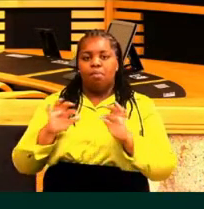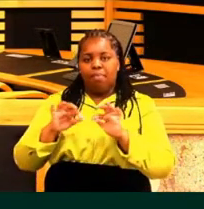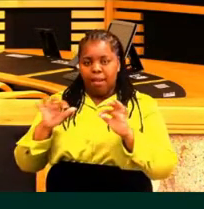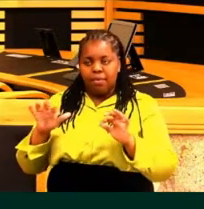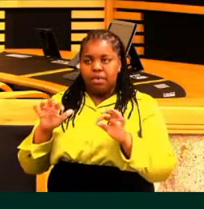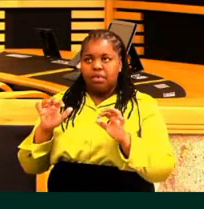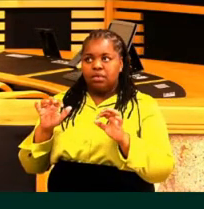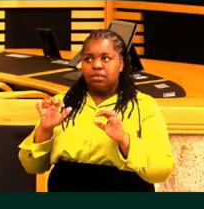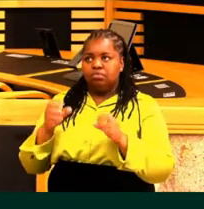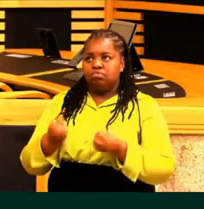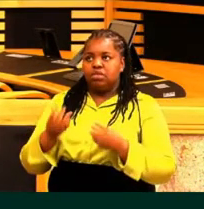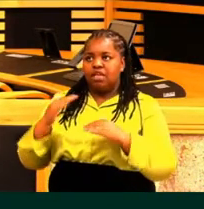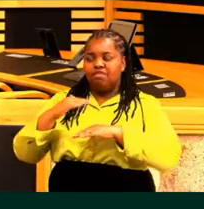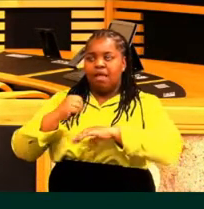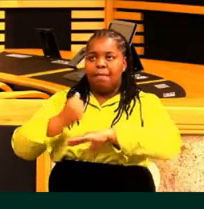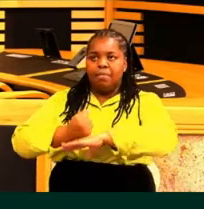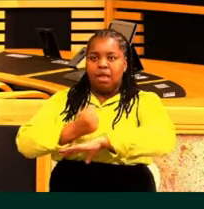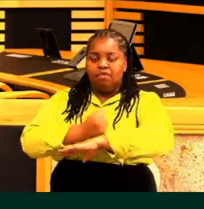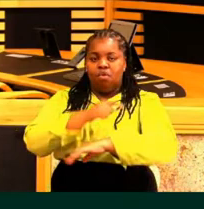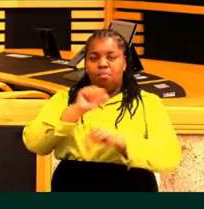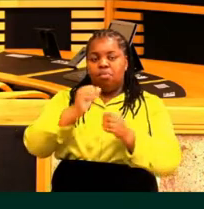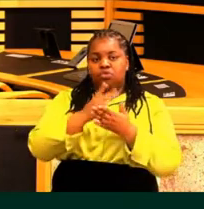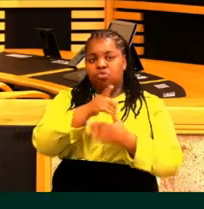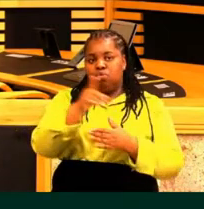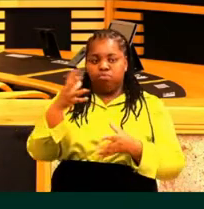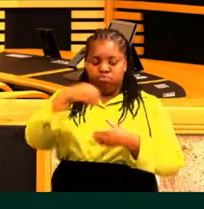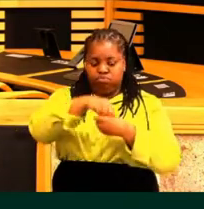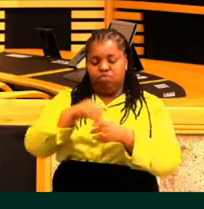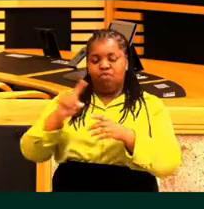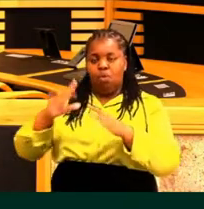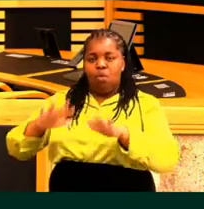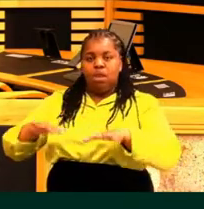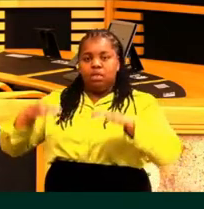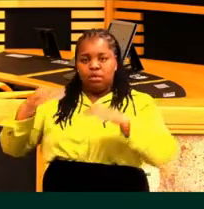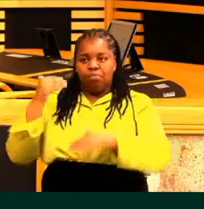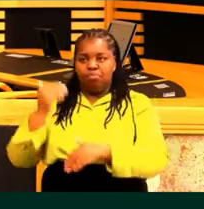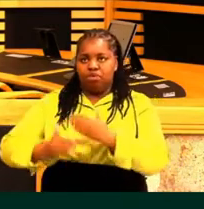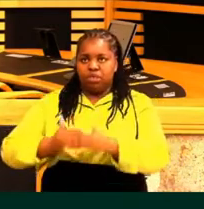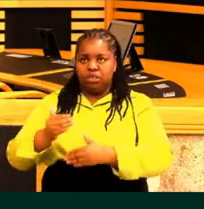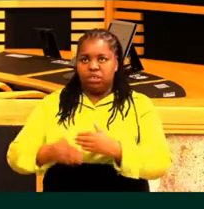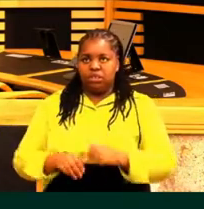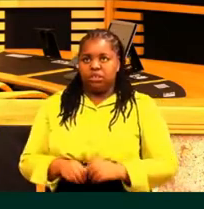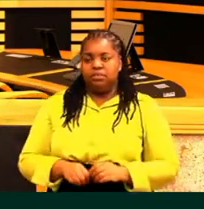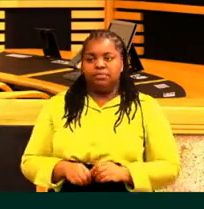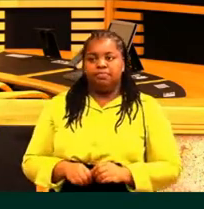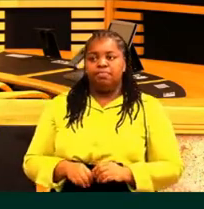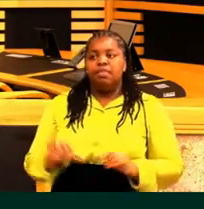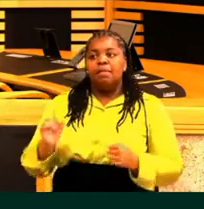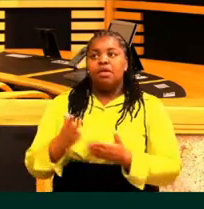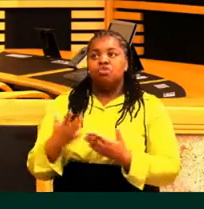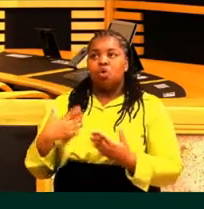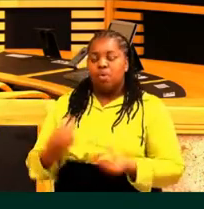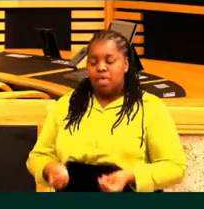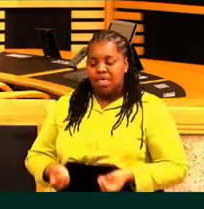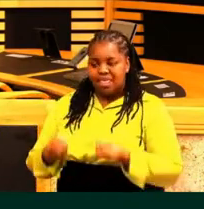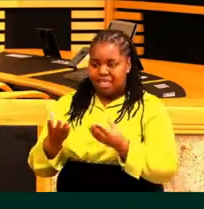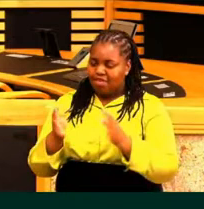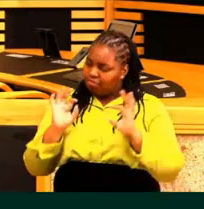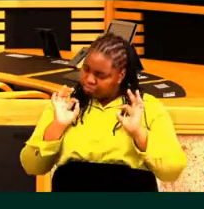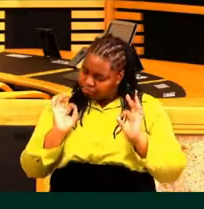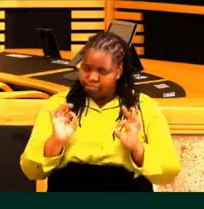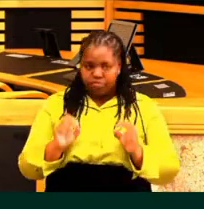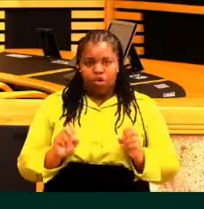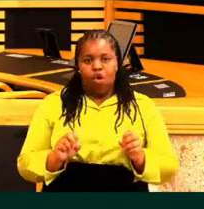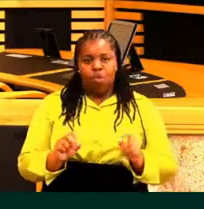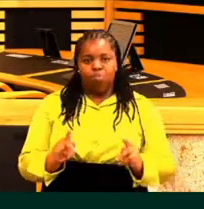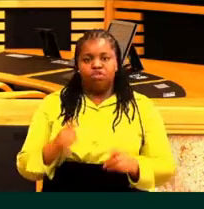and provide a platform but for participation in legislative processes to promote and provide an